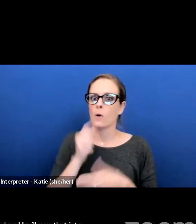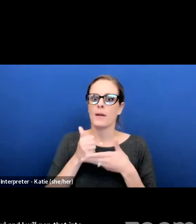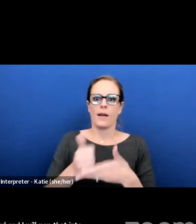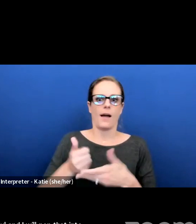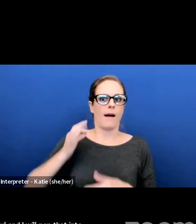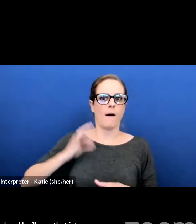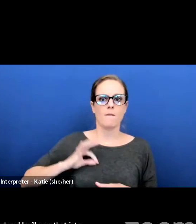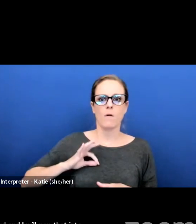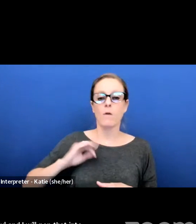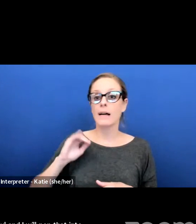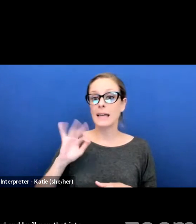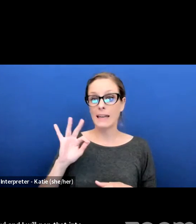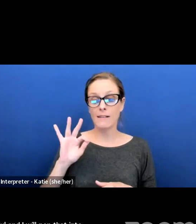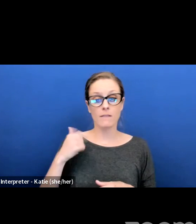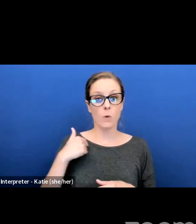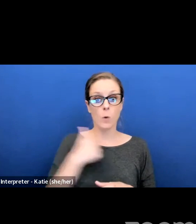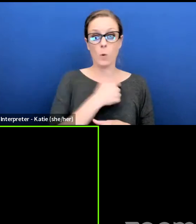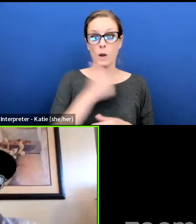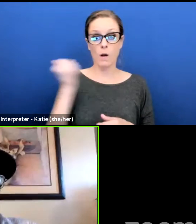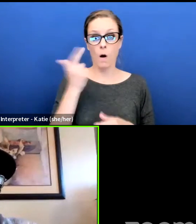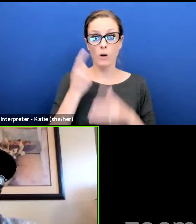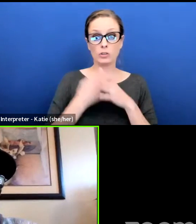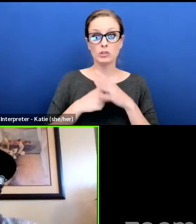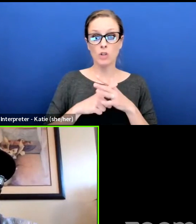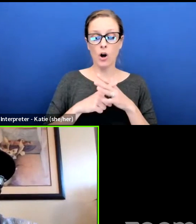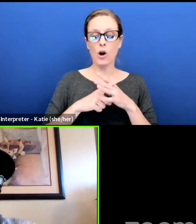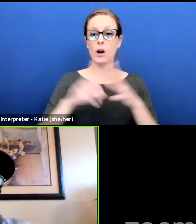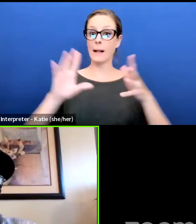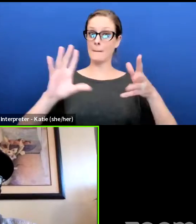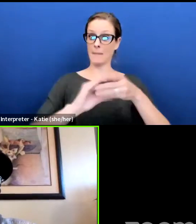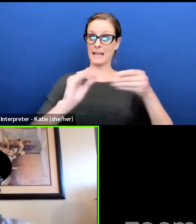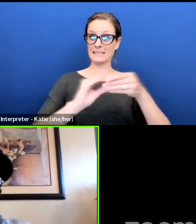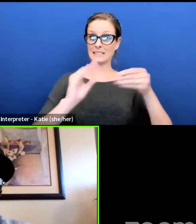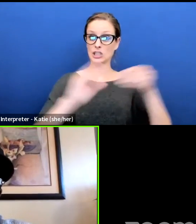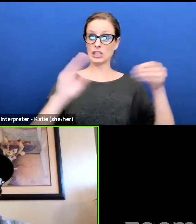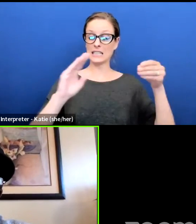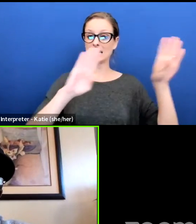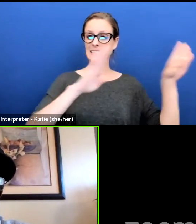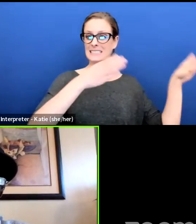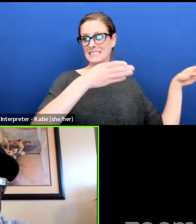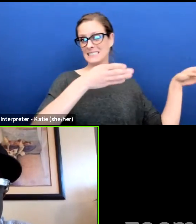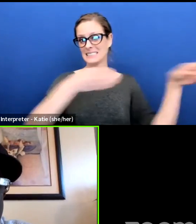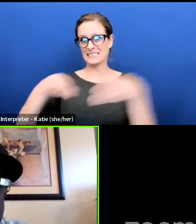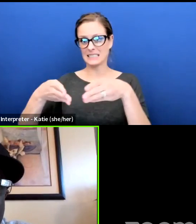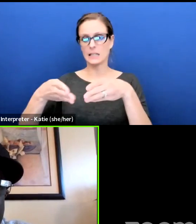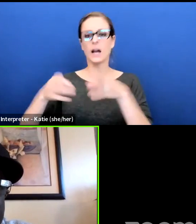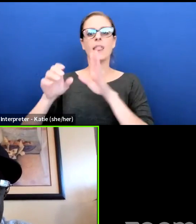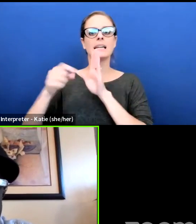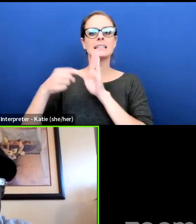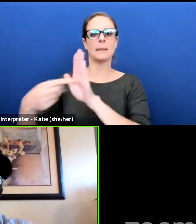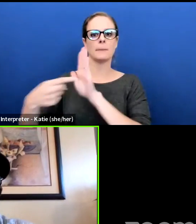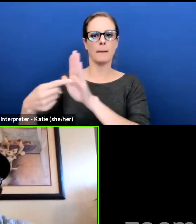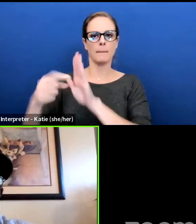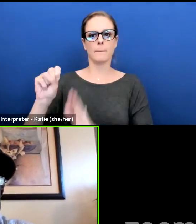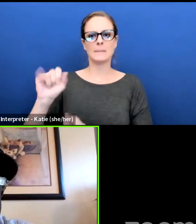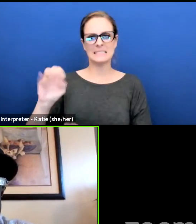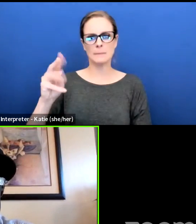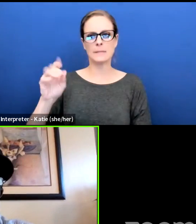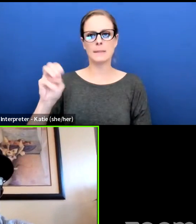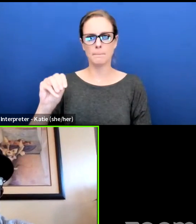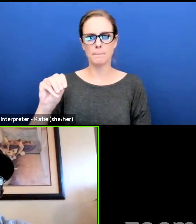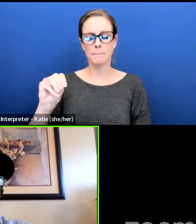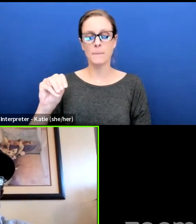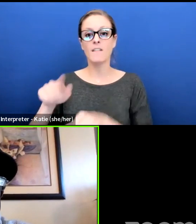also start centering our messaging around the symptoms of long-term COVID. A lot of